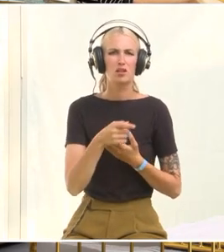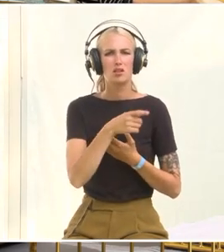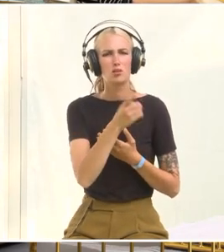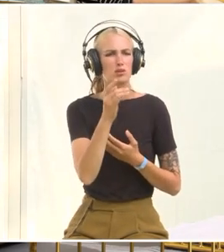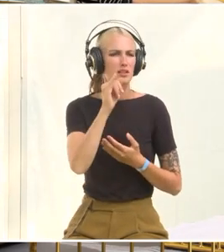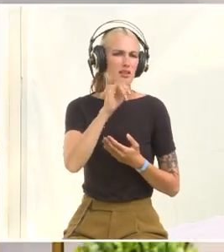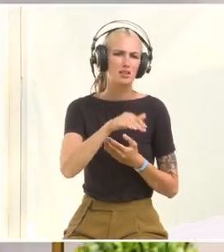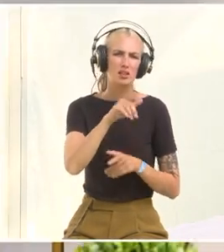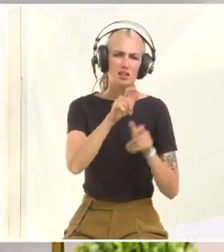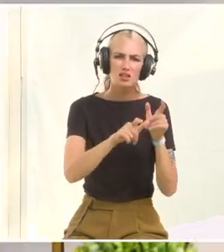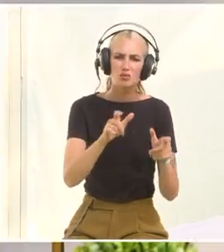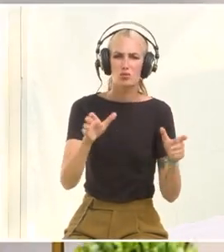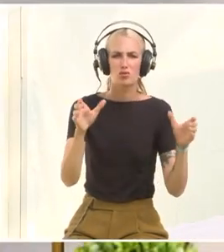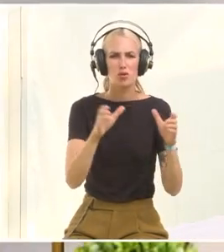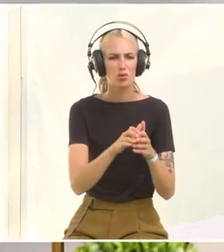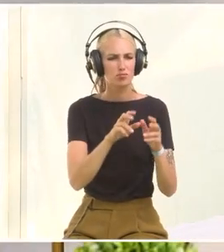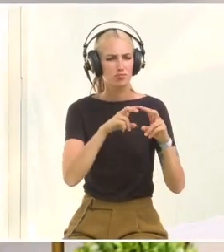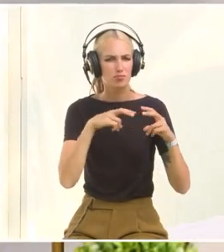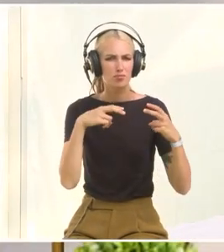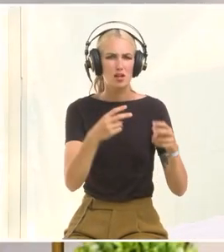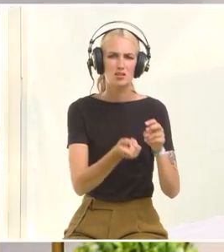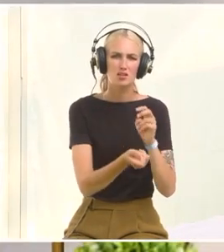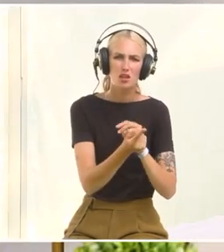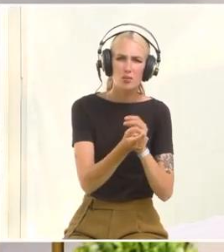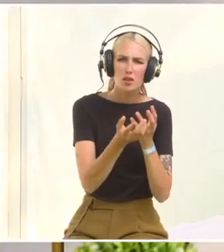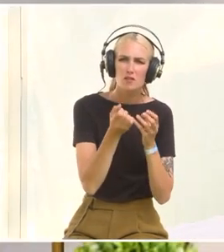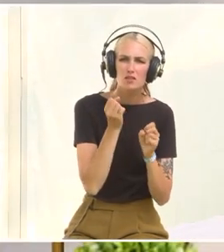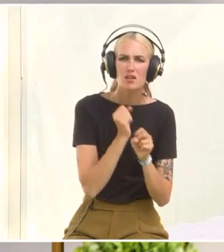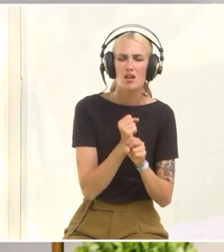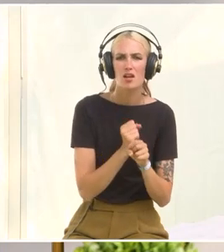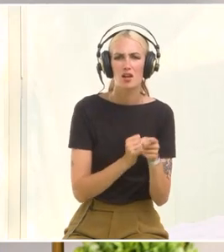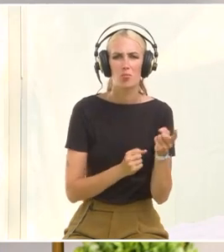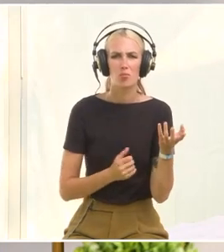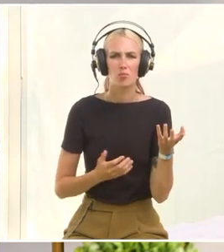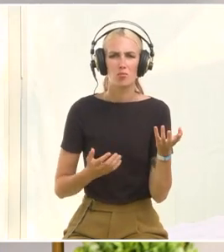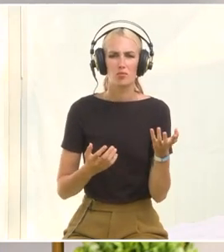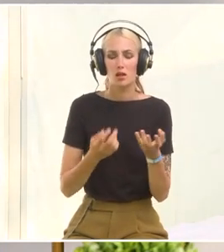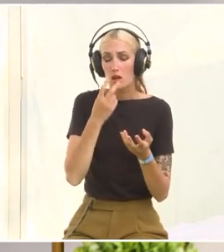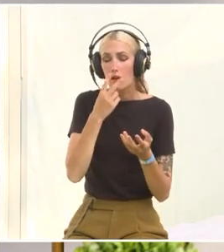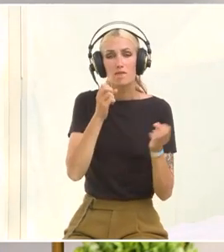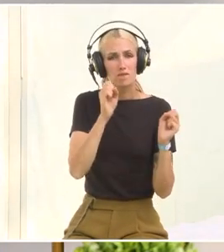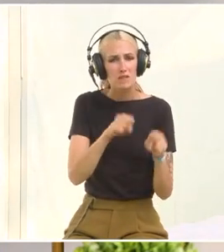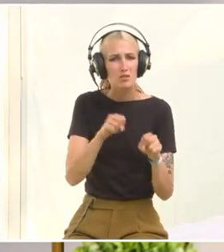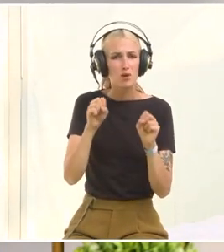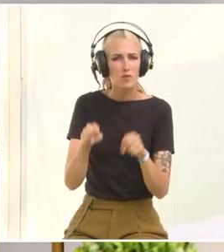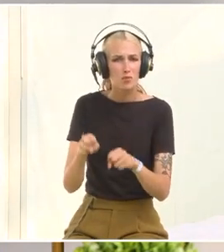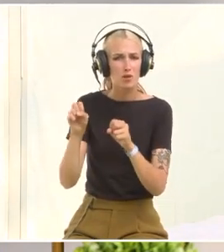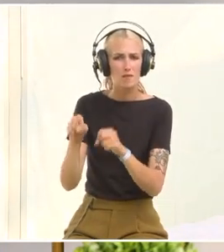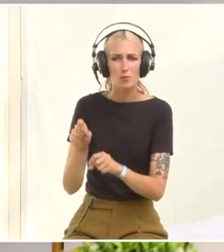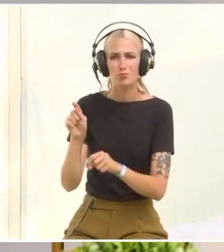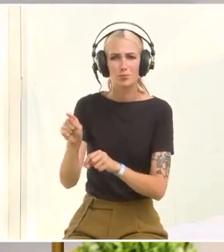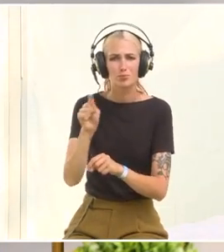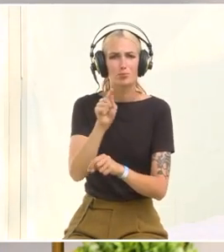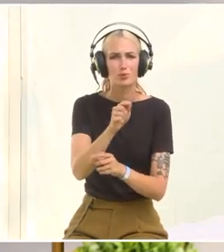together sitting and making their startups and so on. So you see that there are some possibilities, but I think